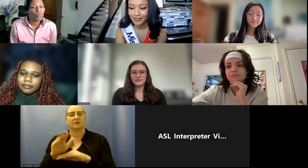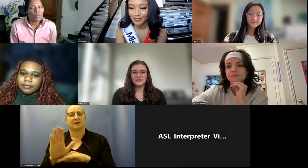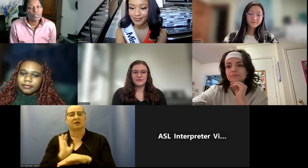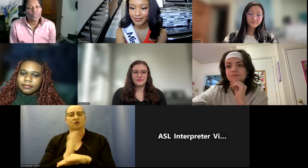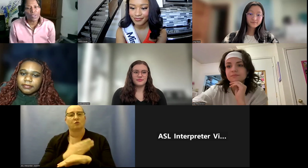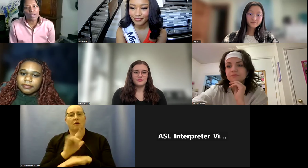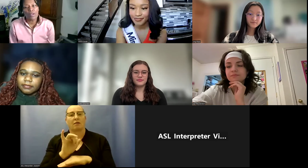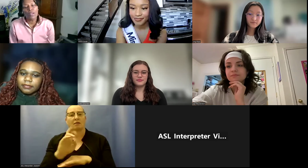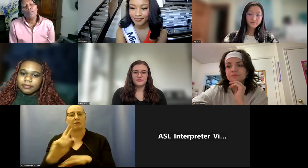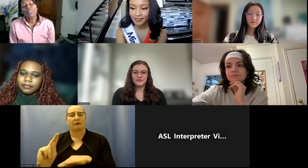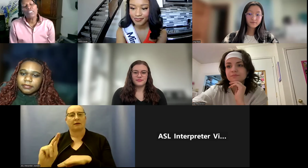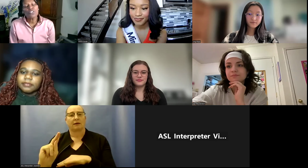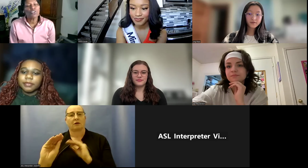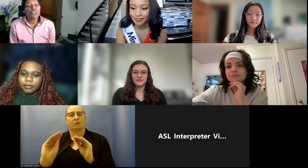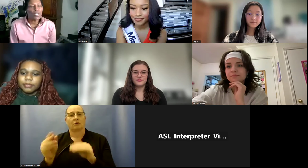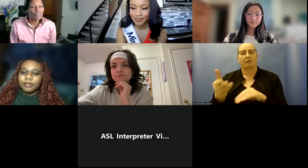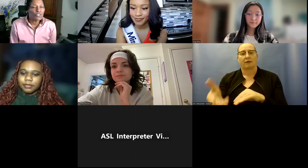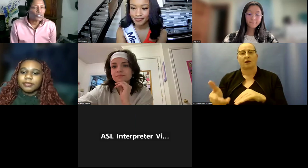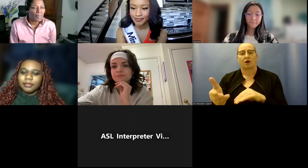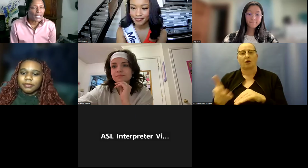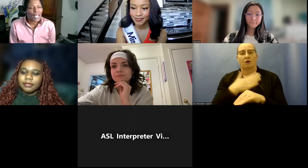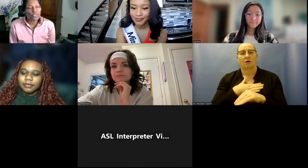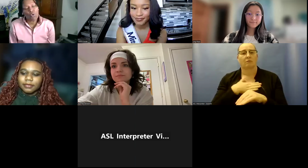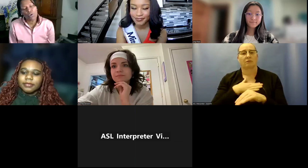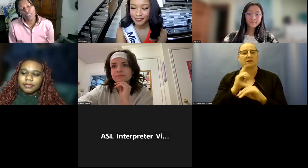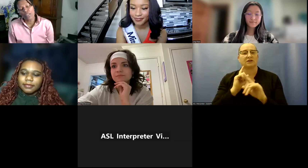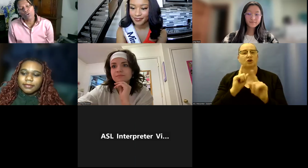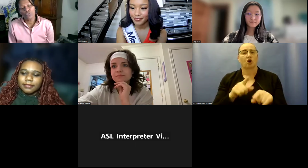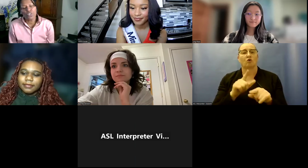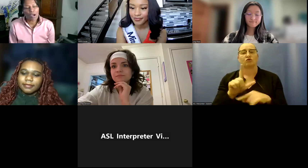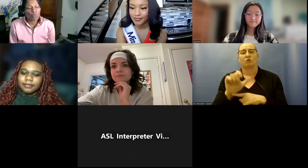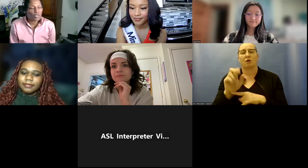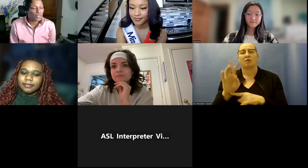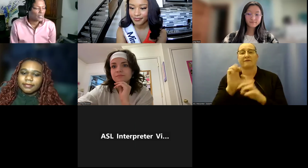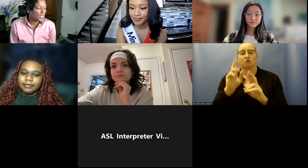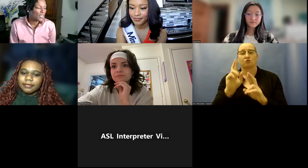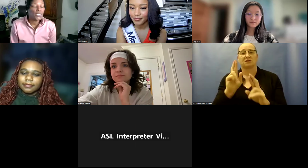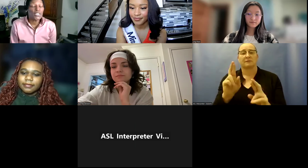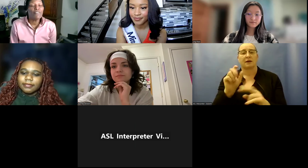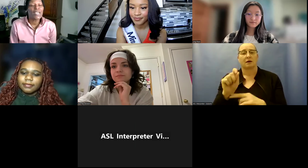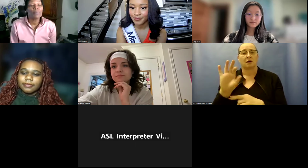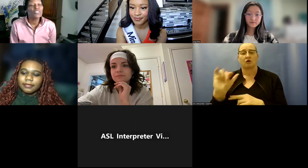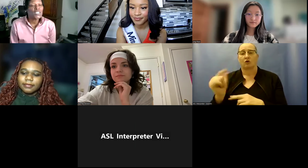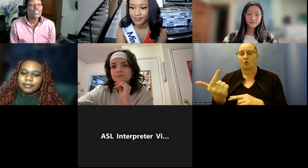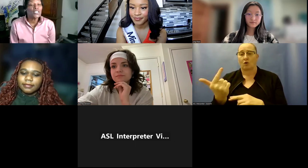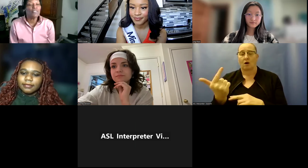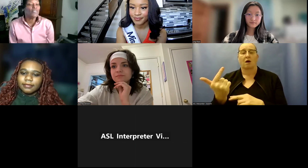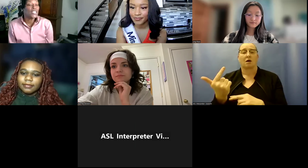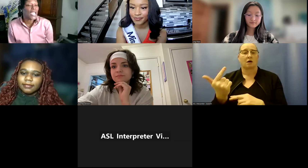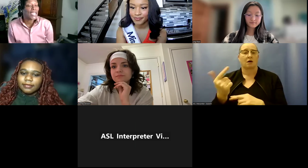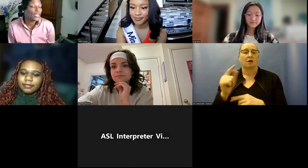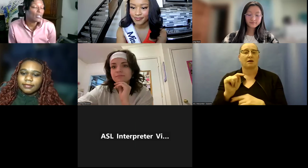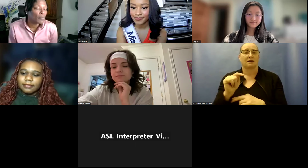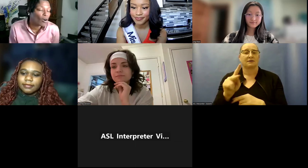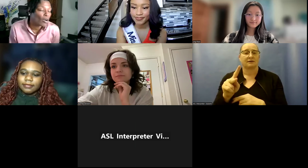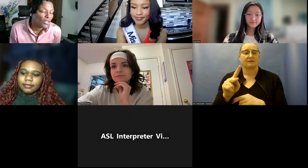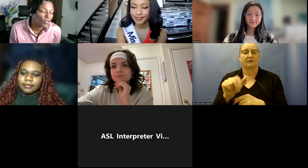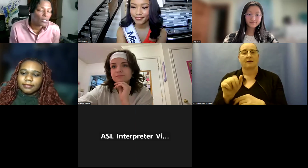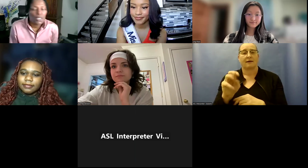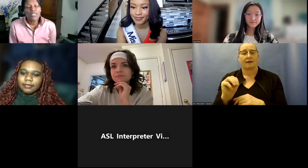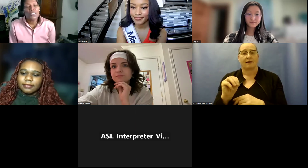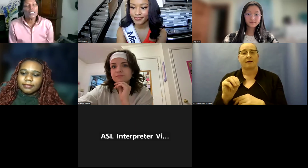link that we put there. Please go to loveisrespect.org and go to our Teen DVAM, TDVAM,